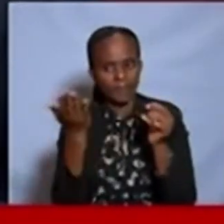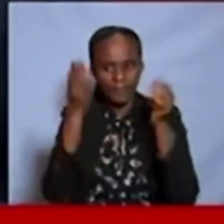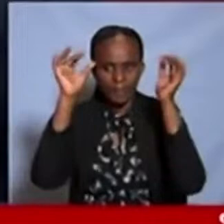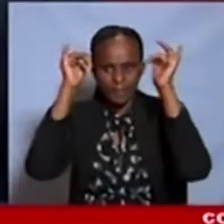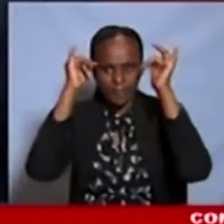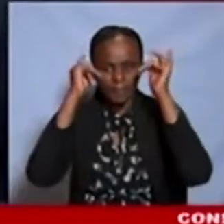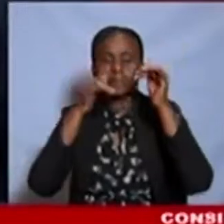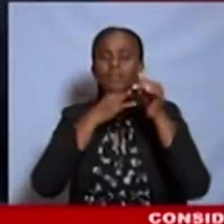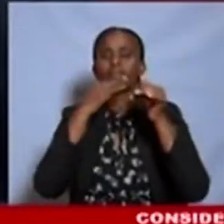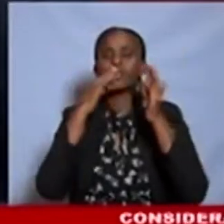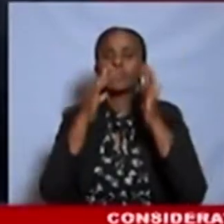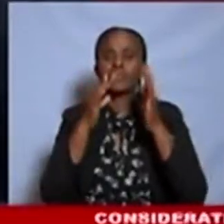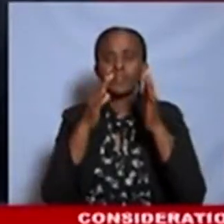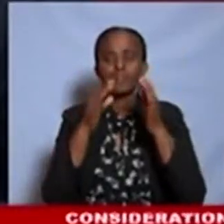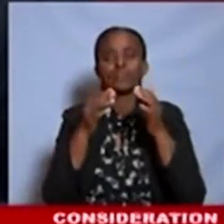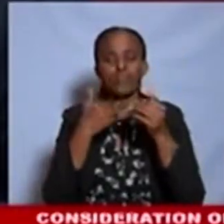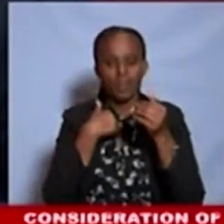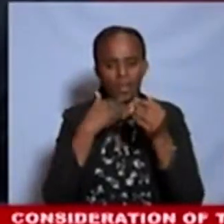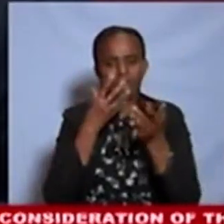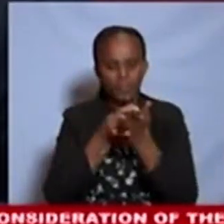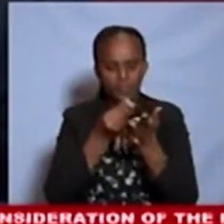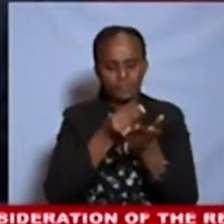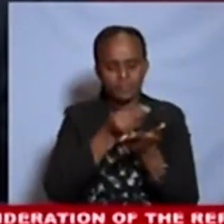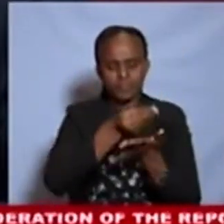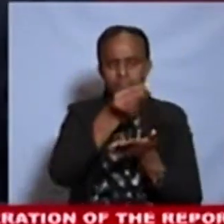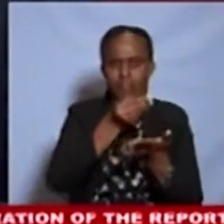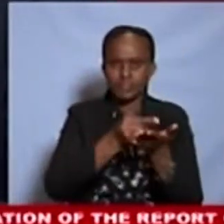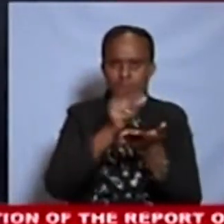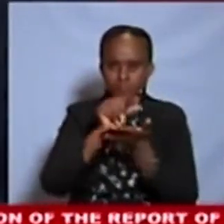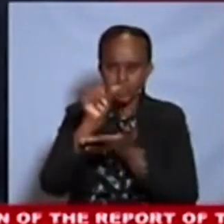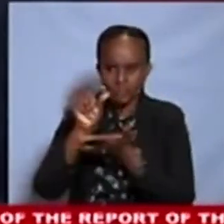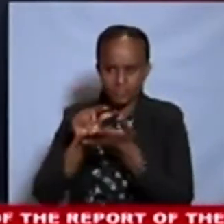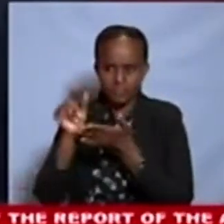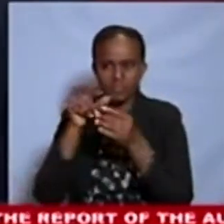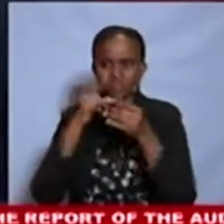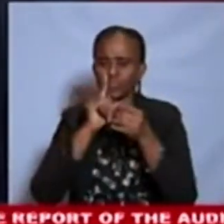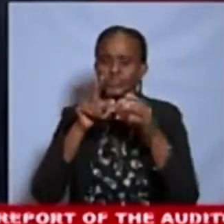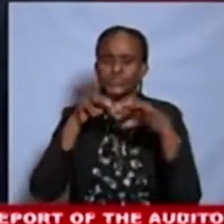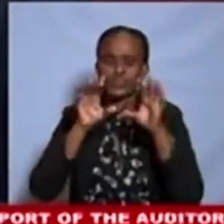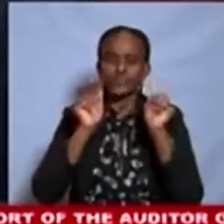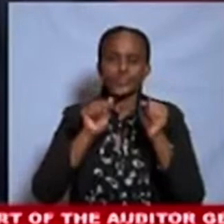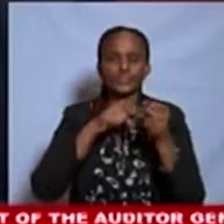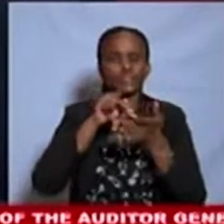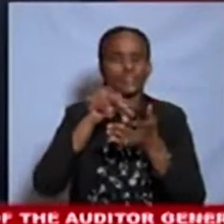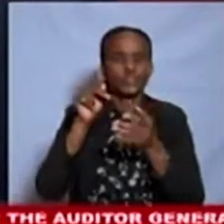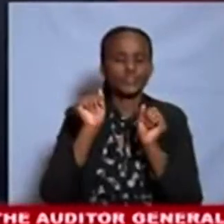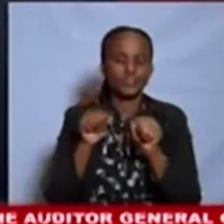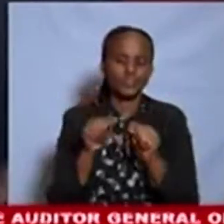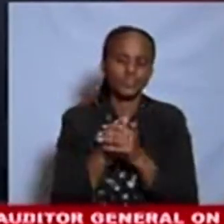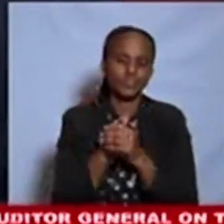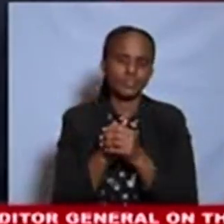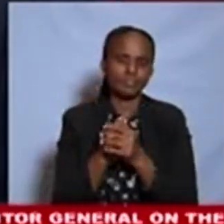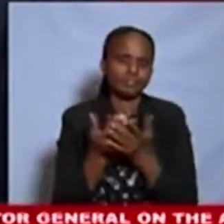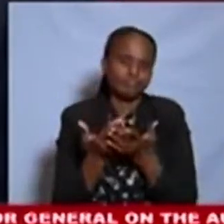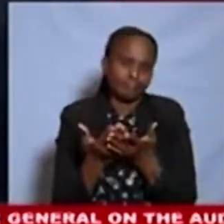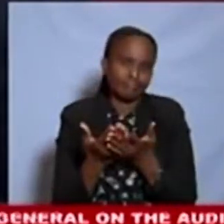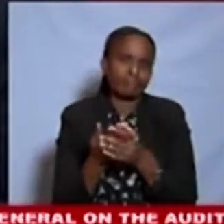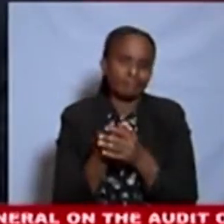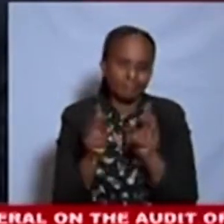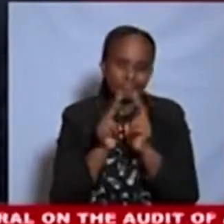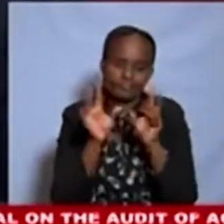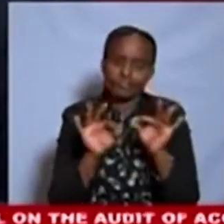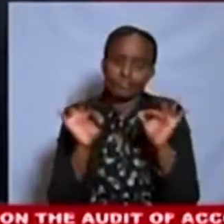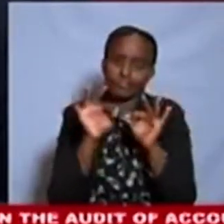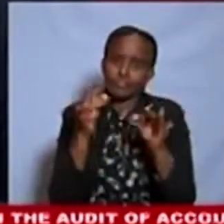farmers so that they are incentivized to ensure that they can continue paying. Otherwise, also key